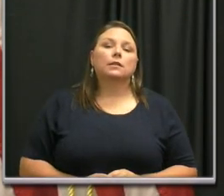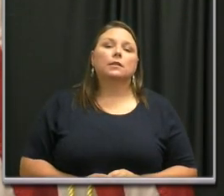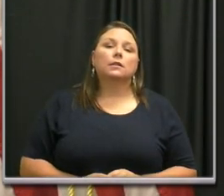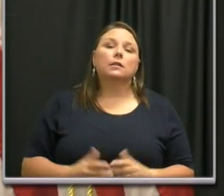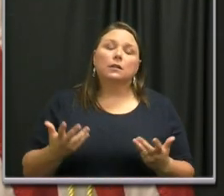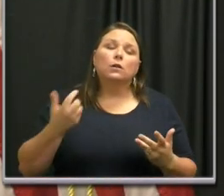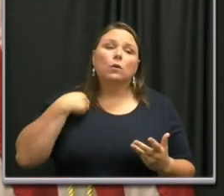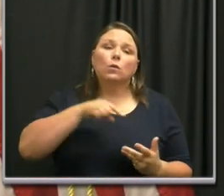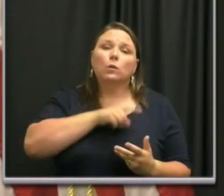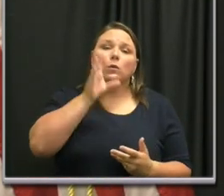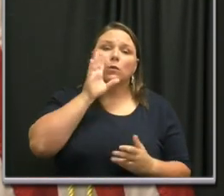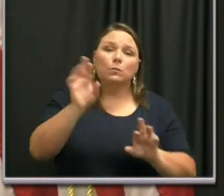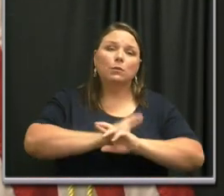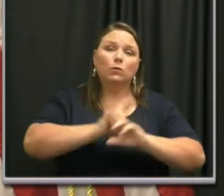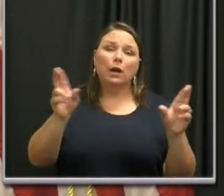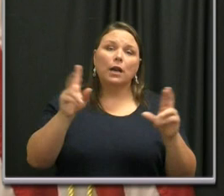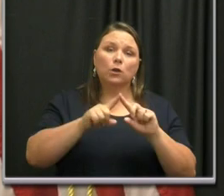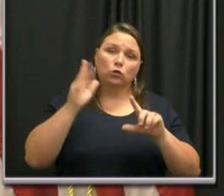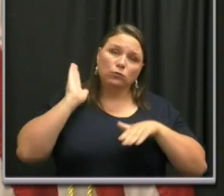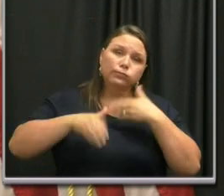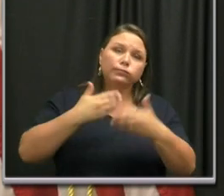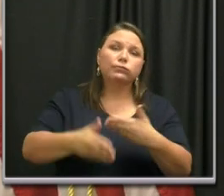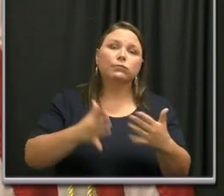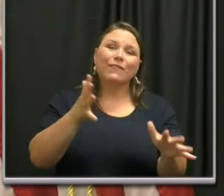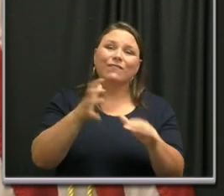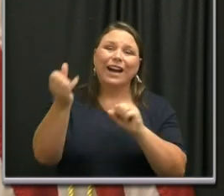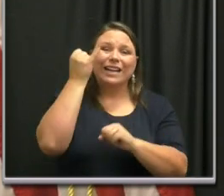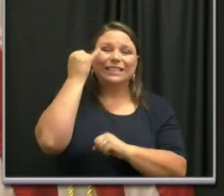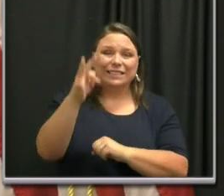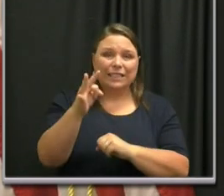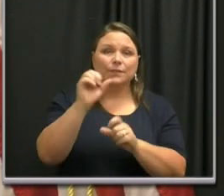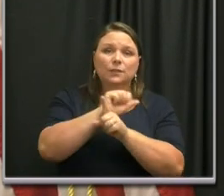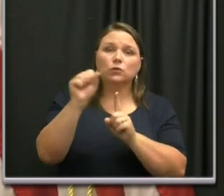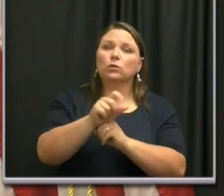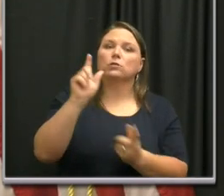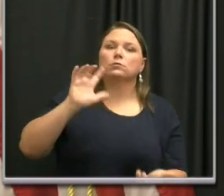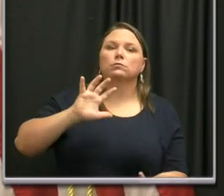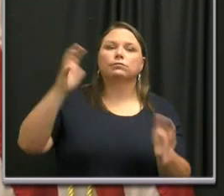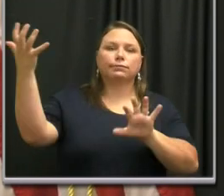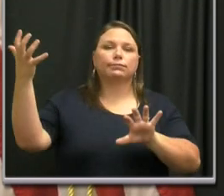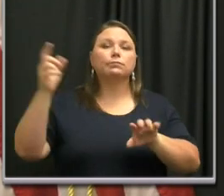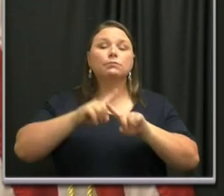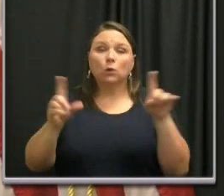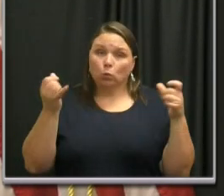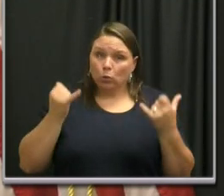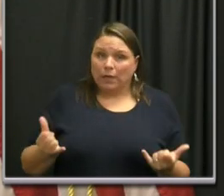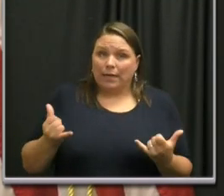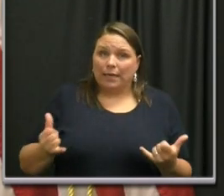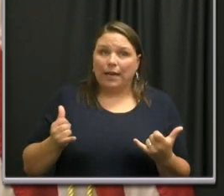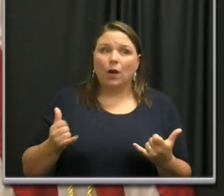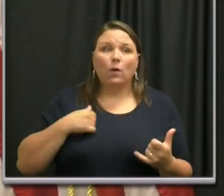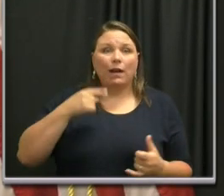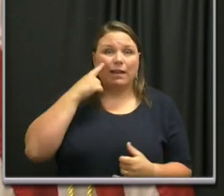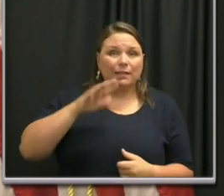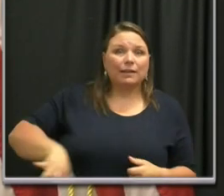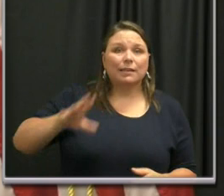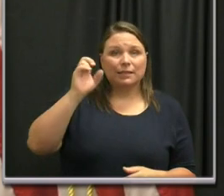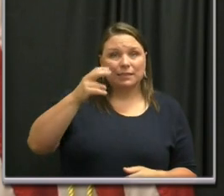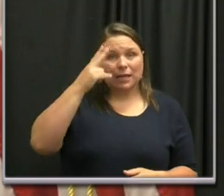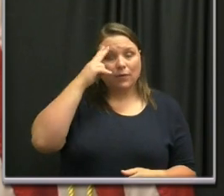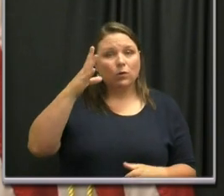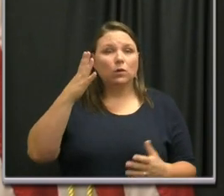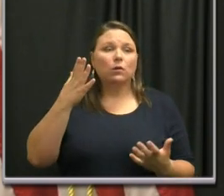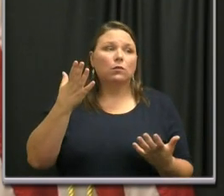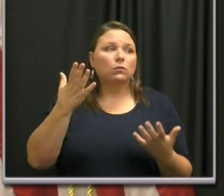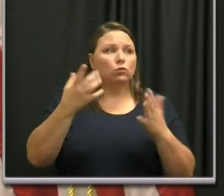but we will be prepared to move quickly should the situation change. But right now, I think Nashville has shown the